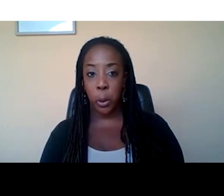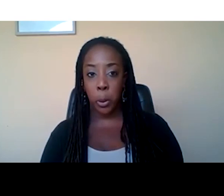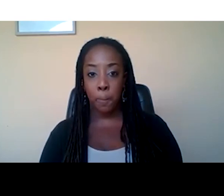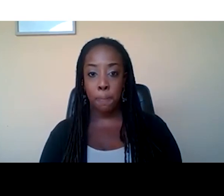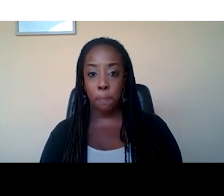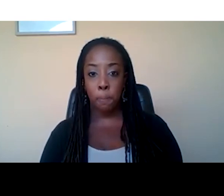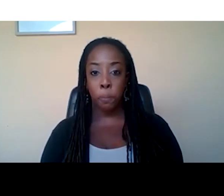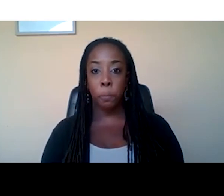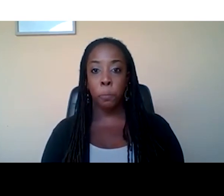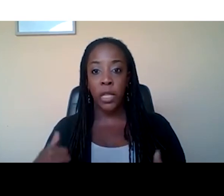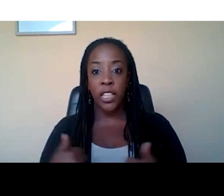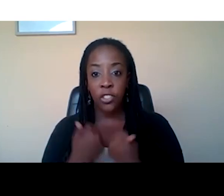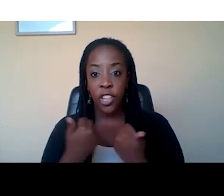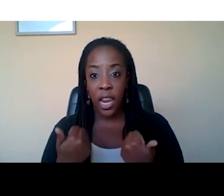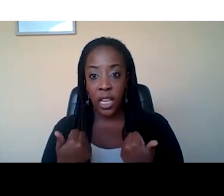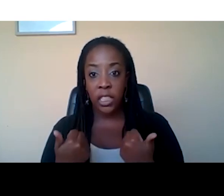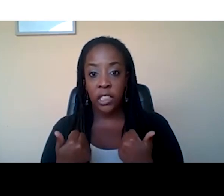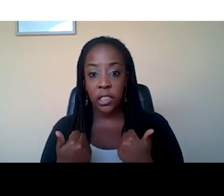challenge.